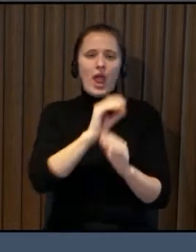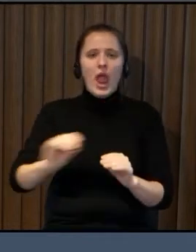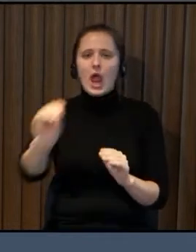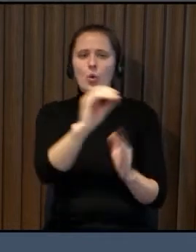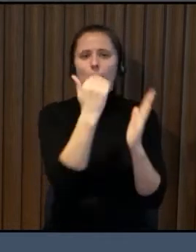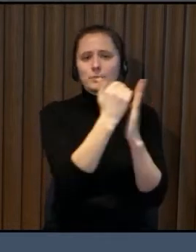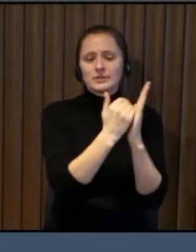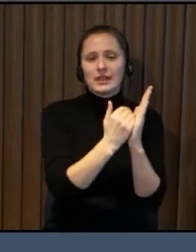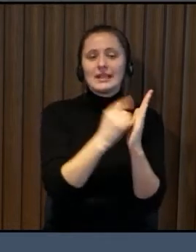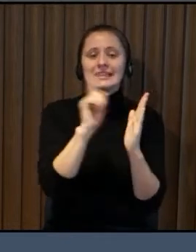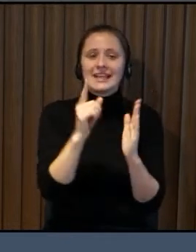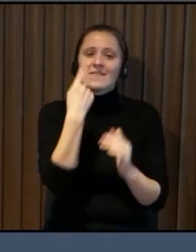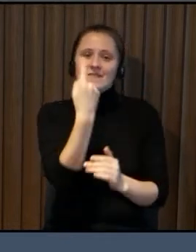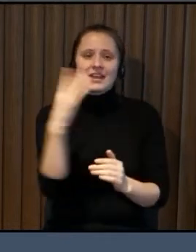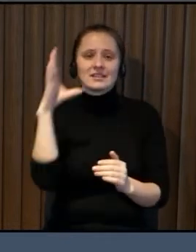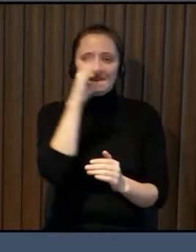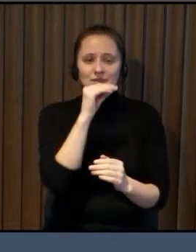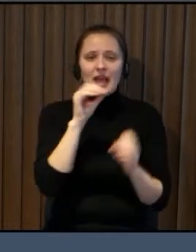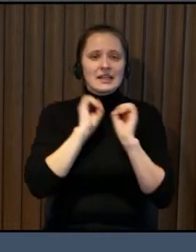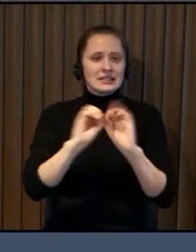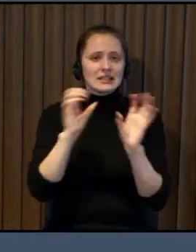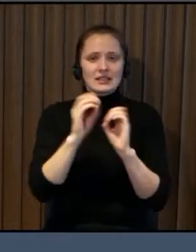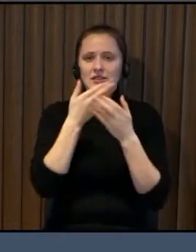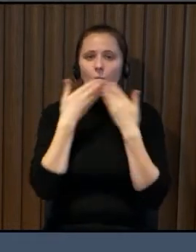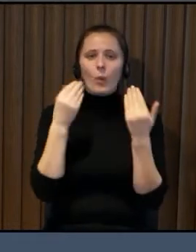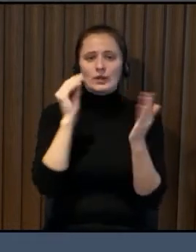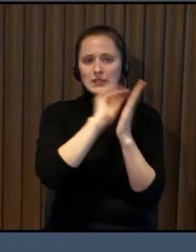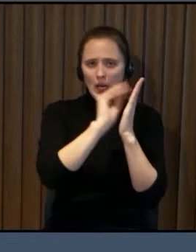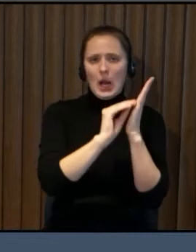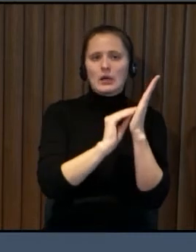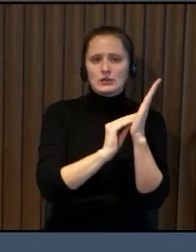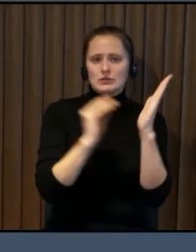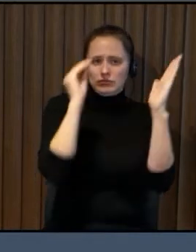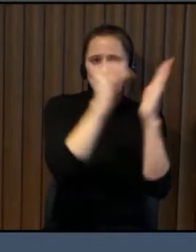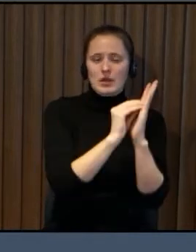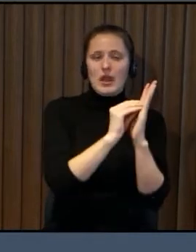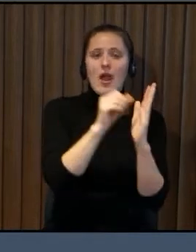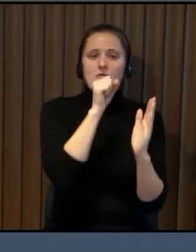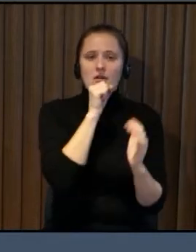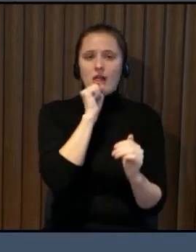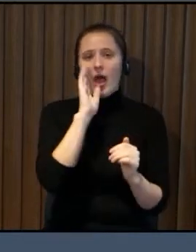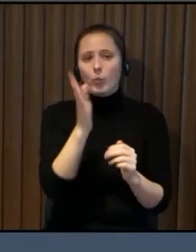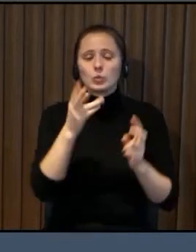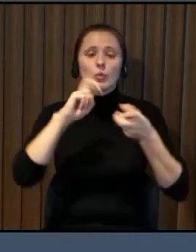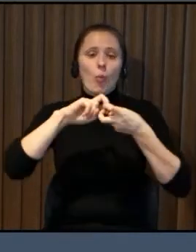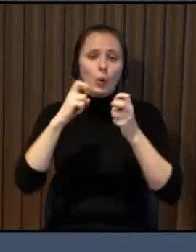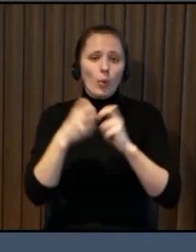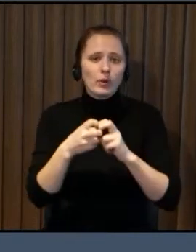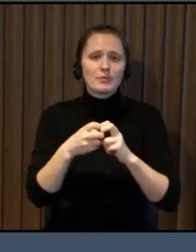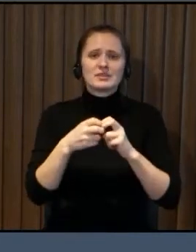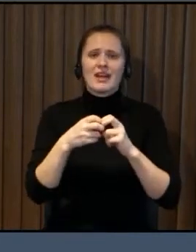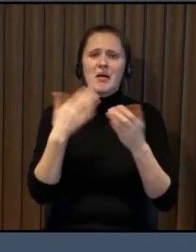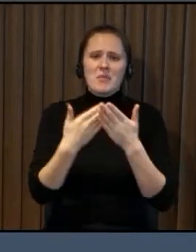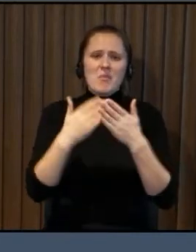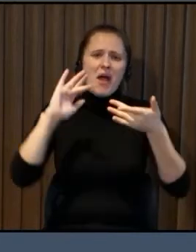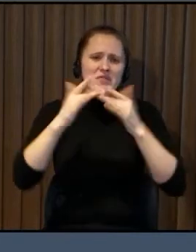Cabinet Regulations 445, but this is just one of the reasons. If it's written in the directive and so